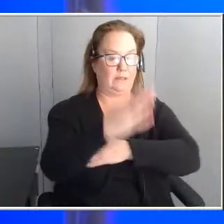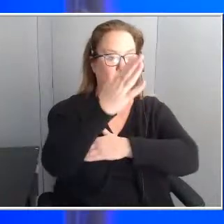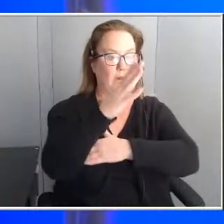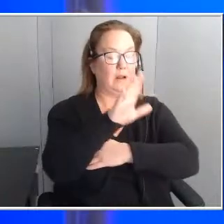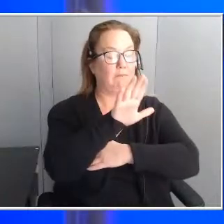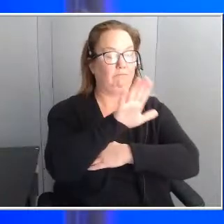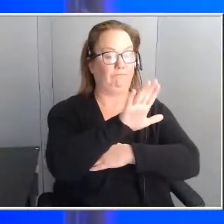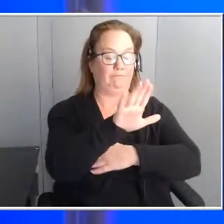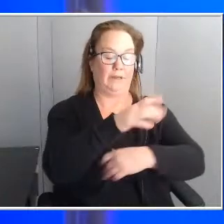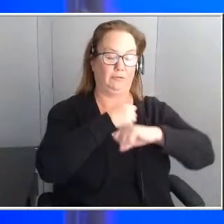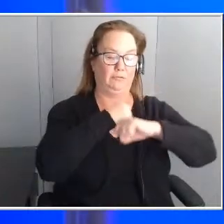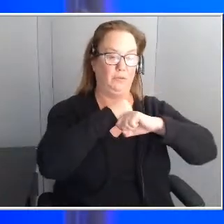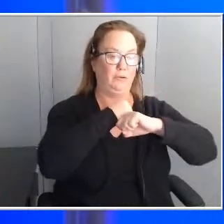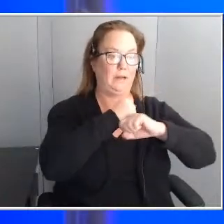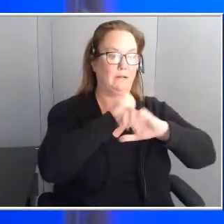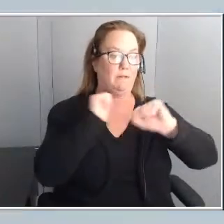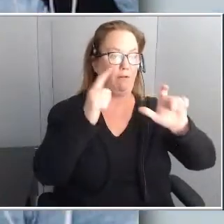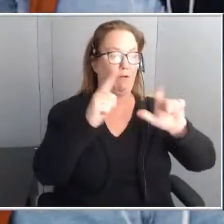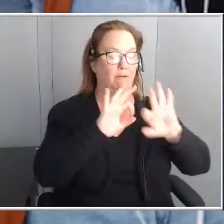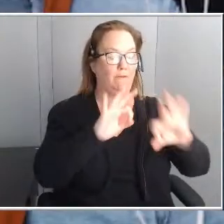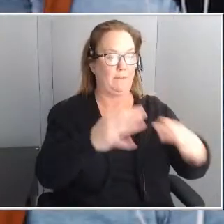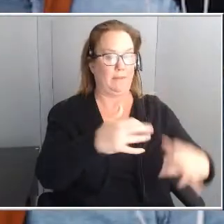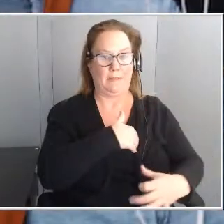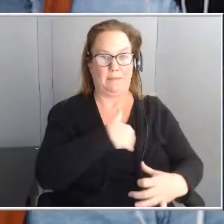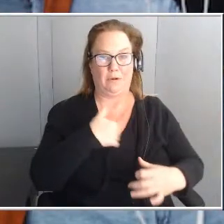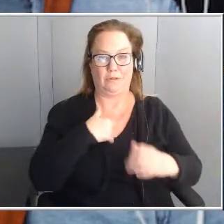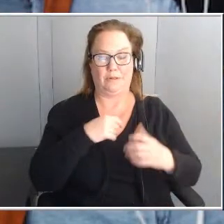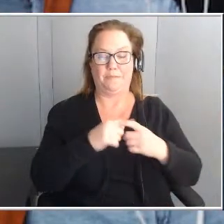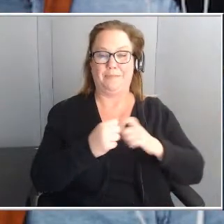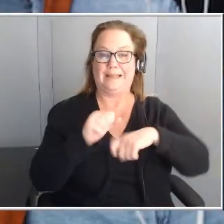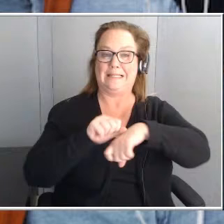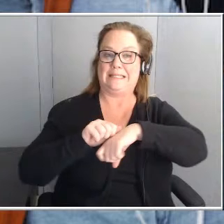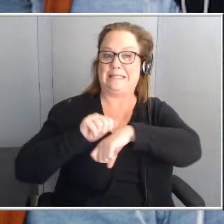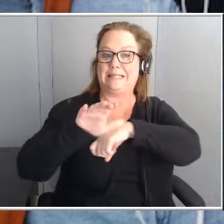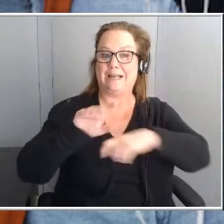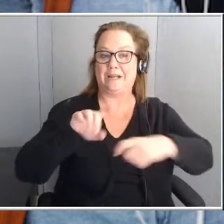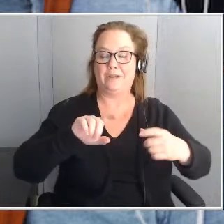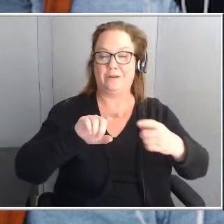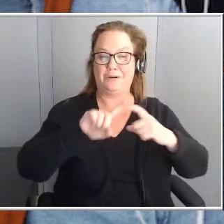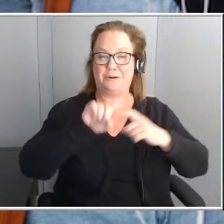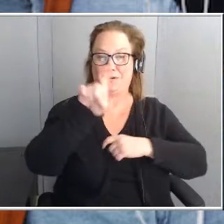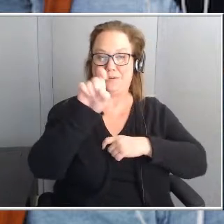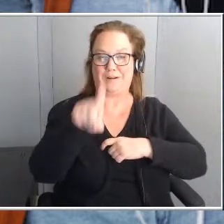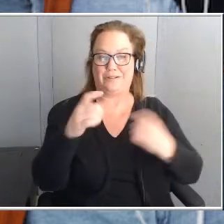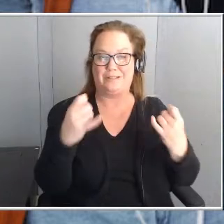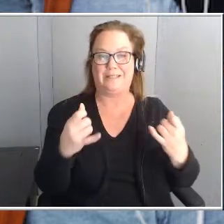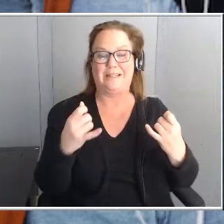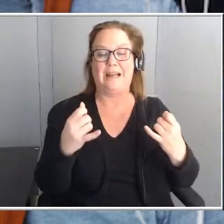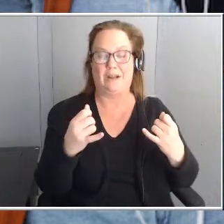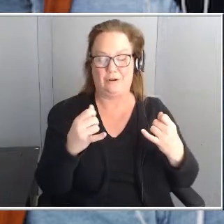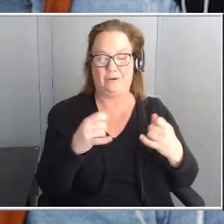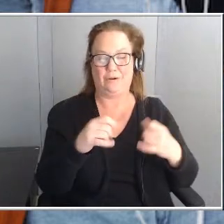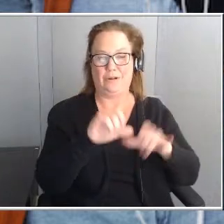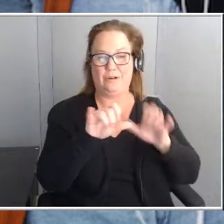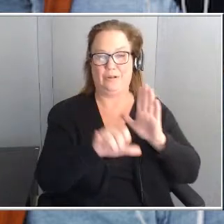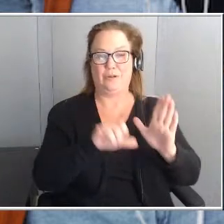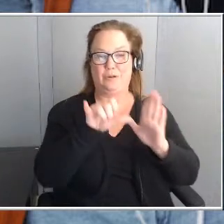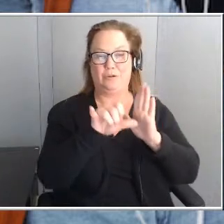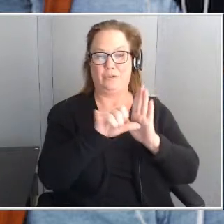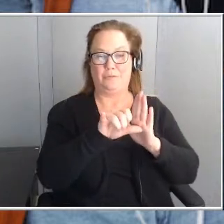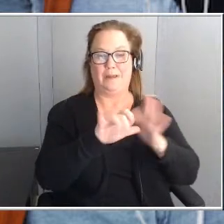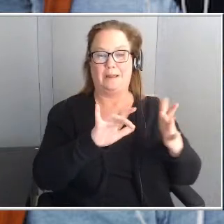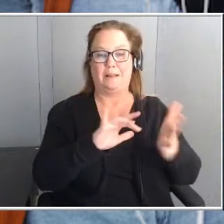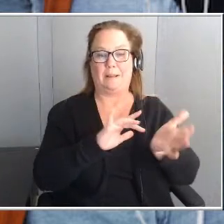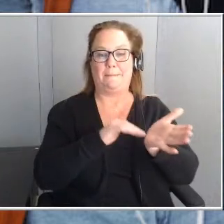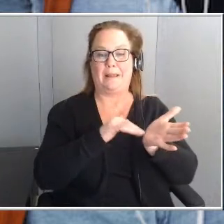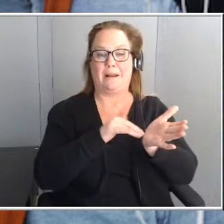ones healthy over the holidays. Also, send us your questions. You can send them in right now to YouTube, Facebook, and the Medical News Network. You can